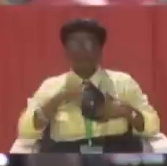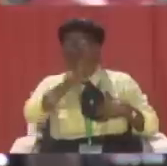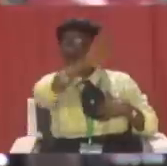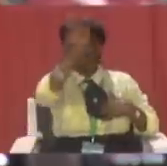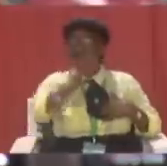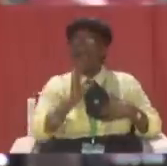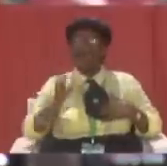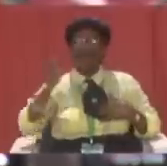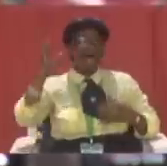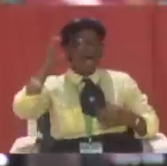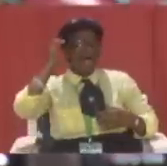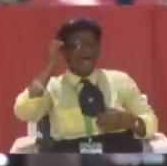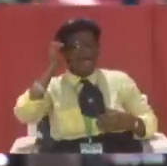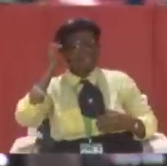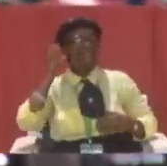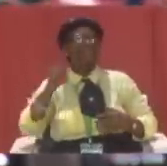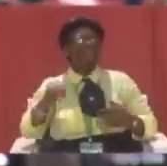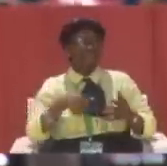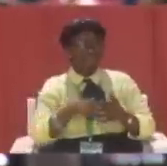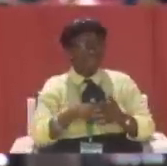Who is that fellow going to be?